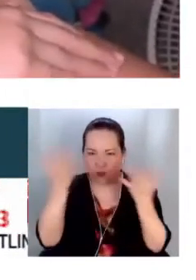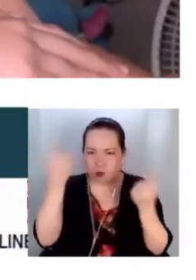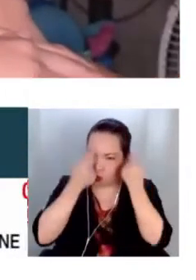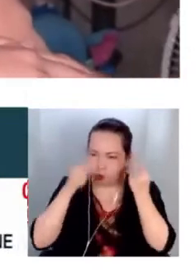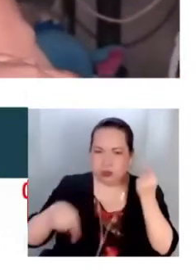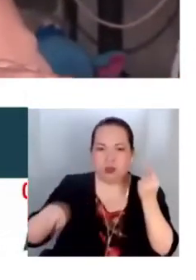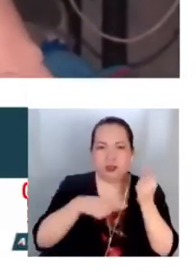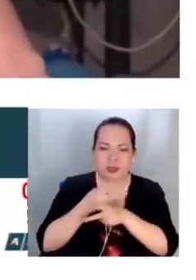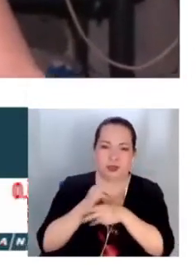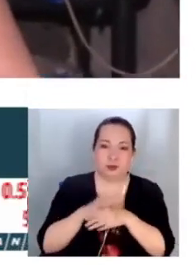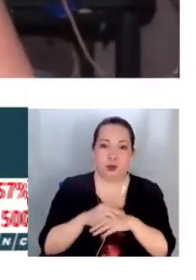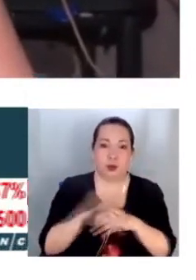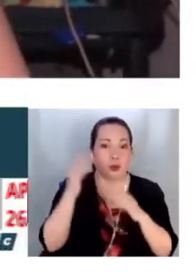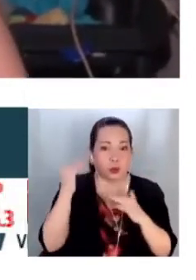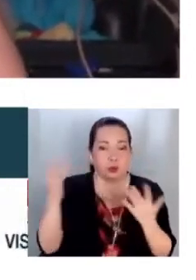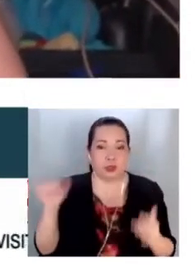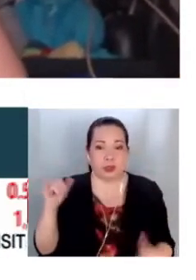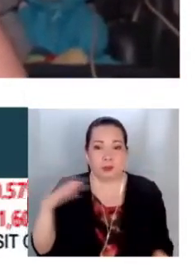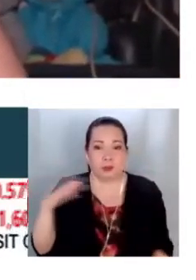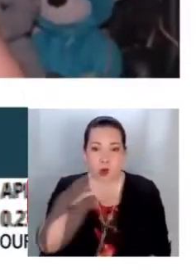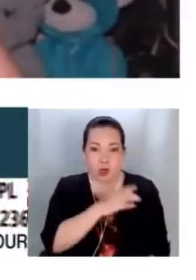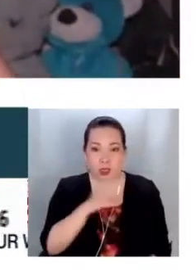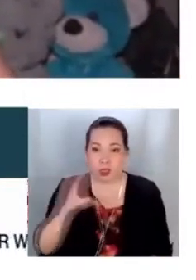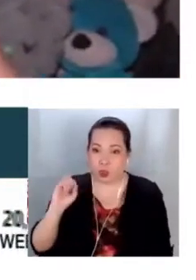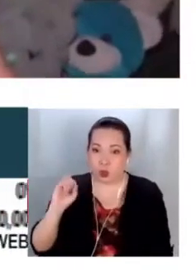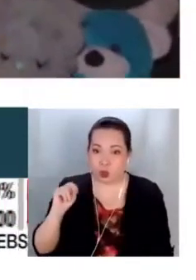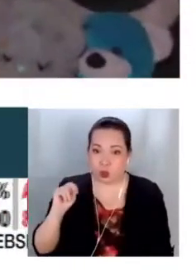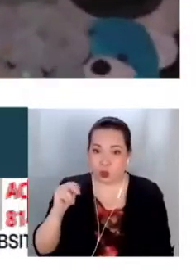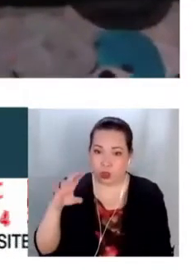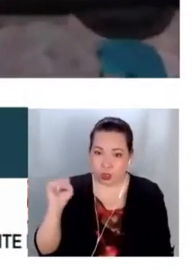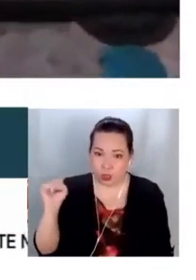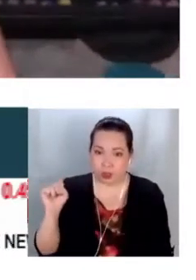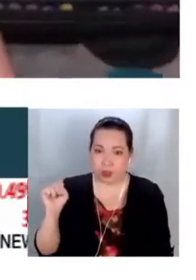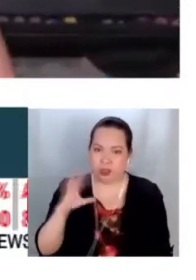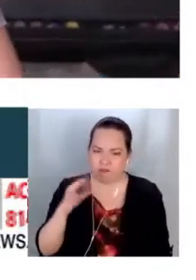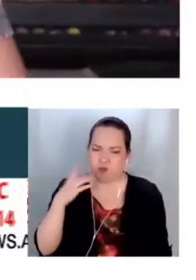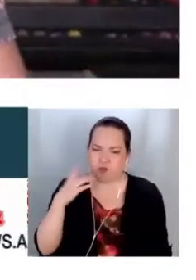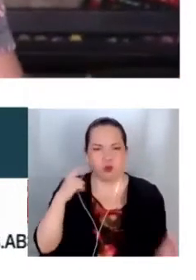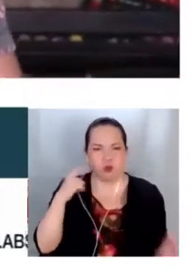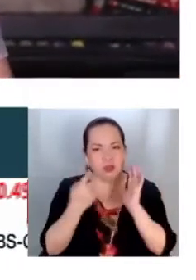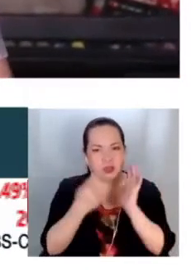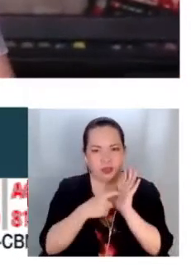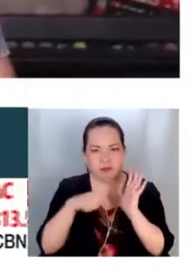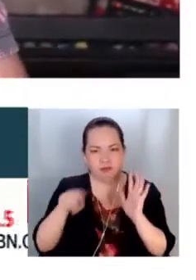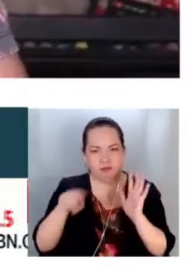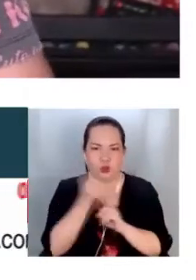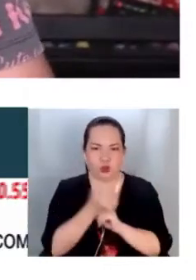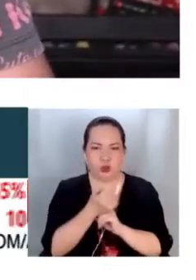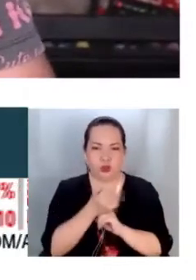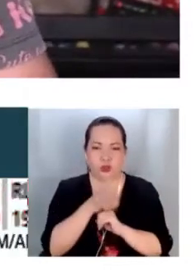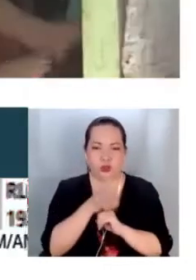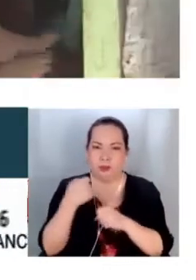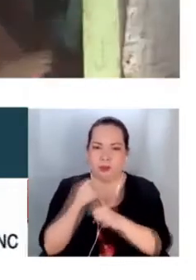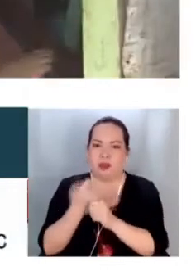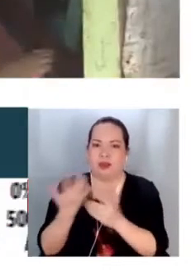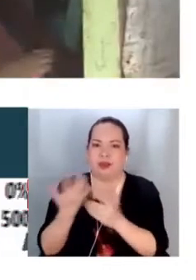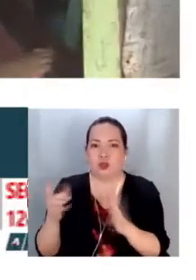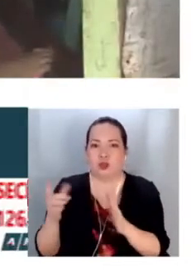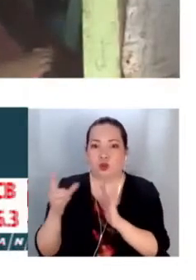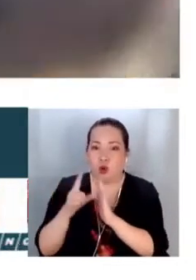that Congress at some point will take cognizance of this and also come up with the